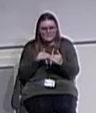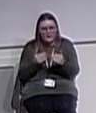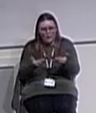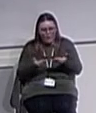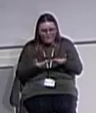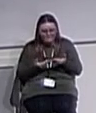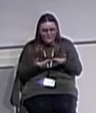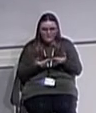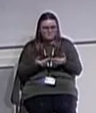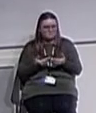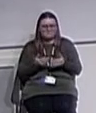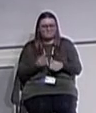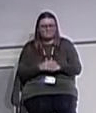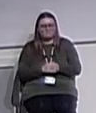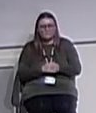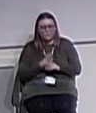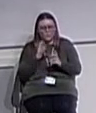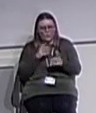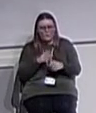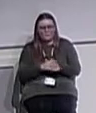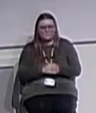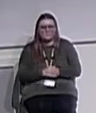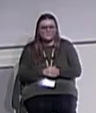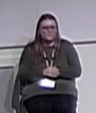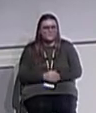to look bad if you've done an EPQ.